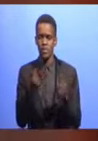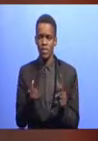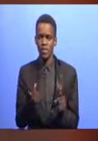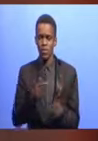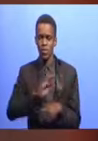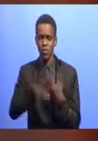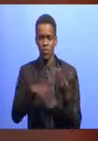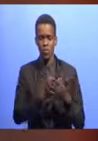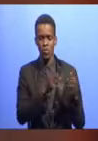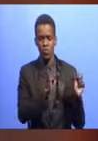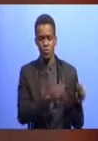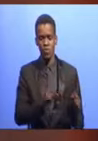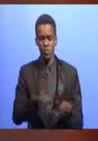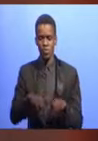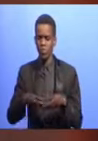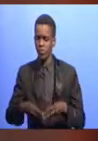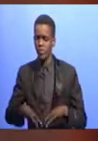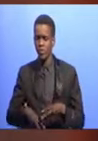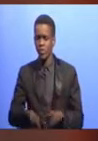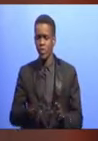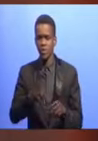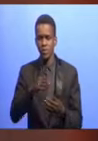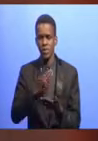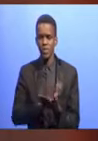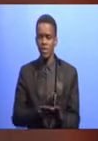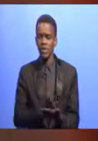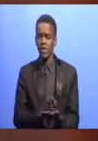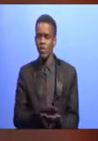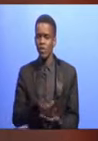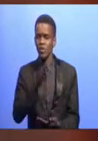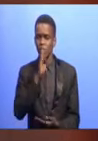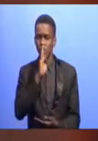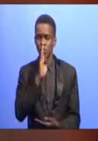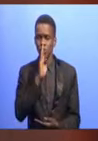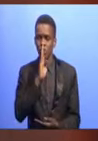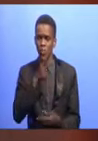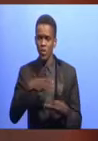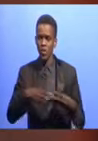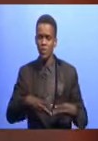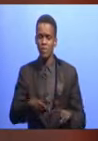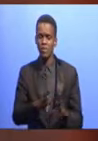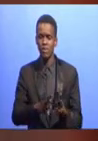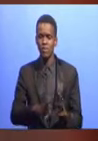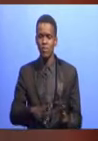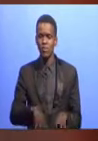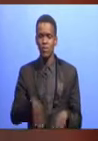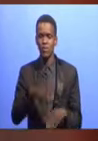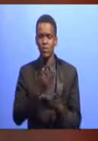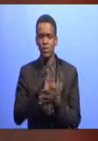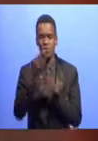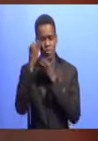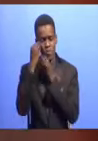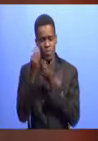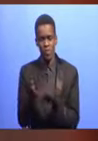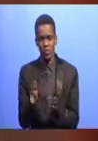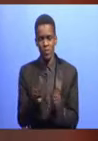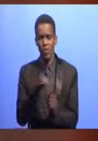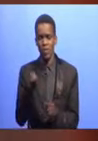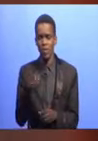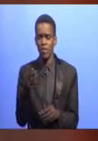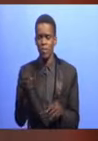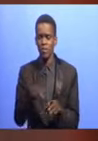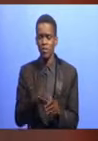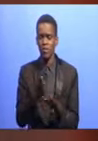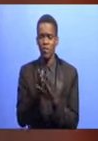buisana le maloko a rona yaka bone bo through social media platforms bo email jalo difounu jalo